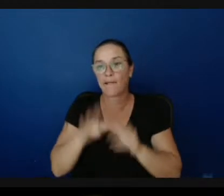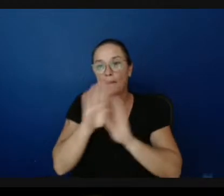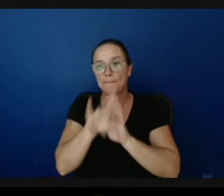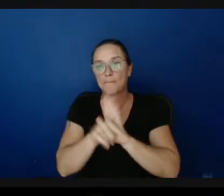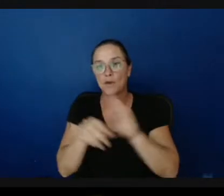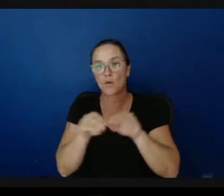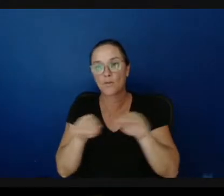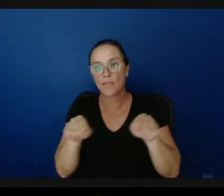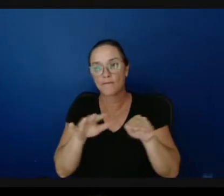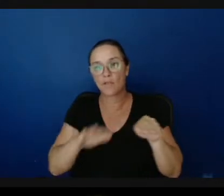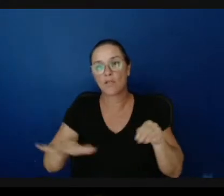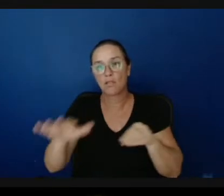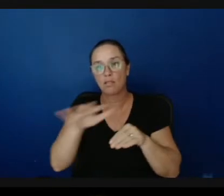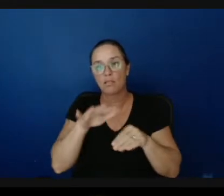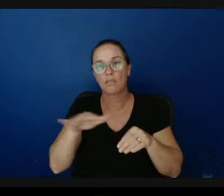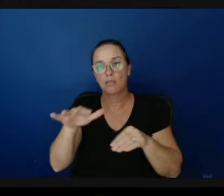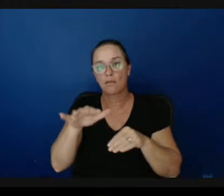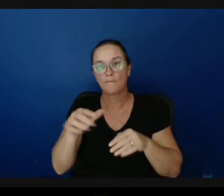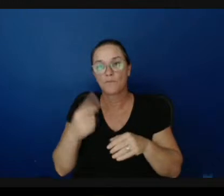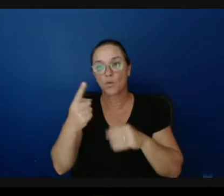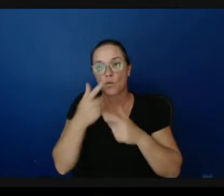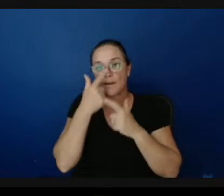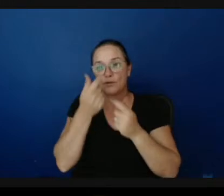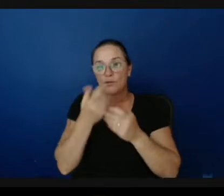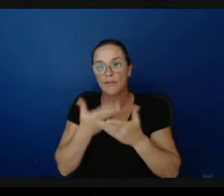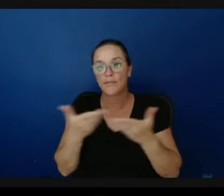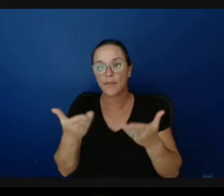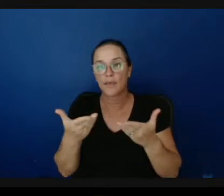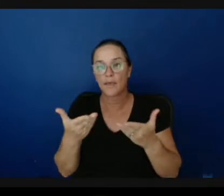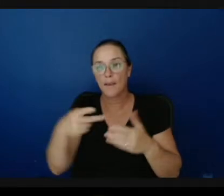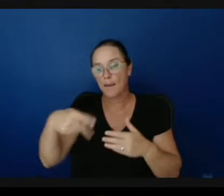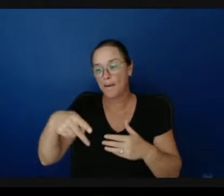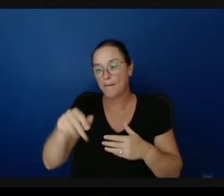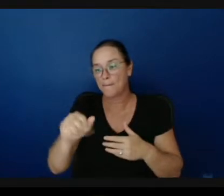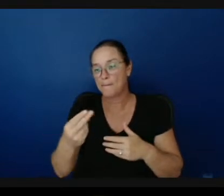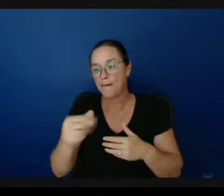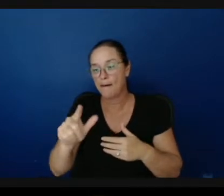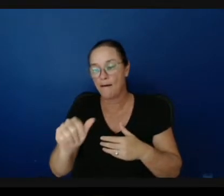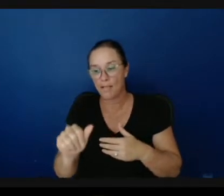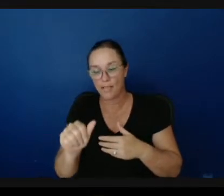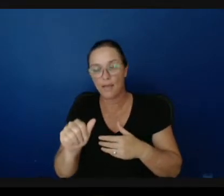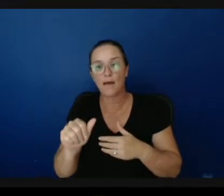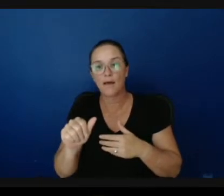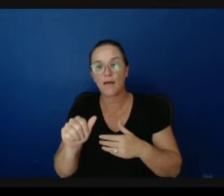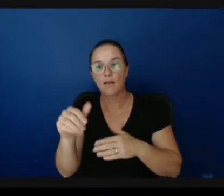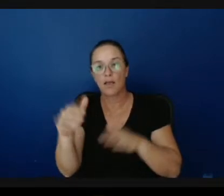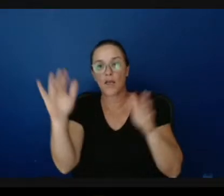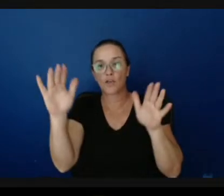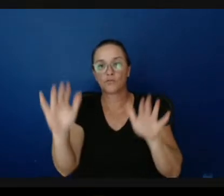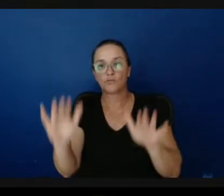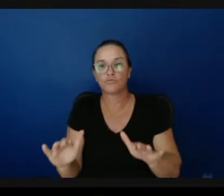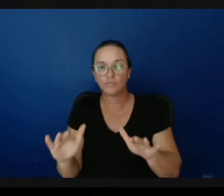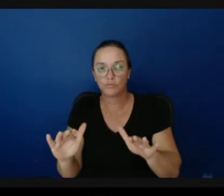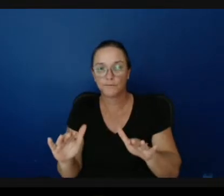board, right? And one interesting thing is that even Pahala's zone seems to be a little bit slowed down in the last month with